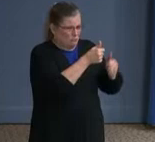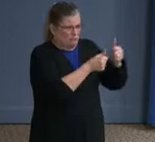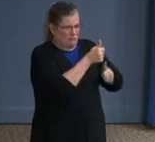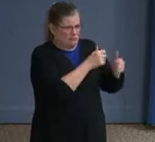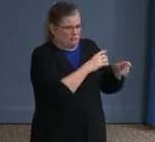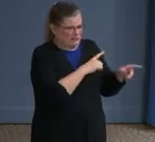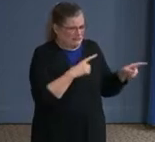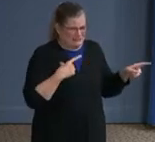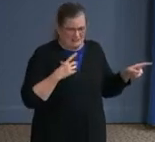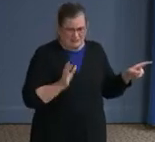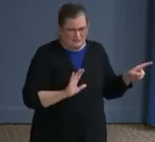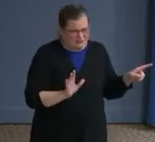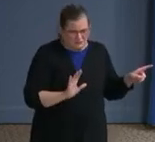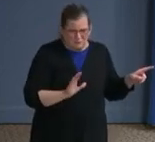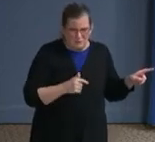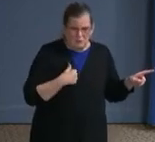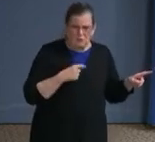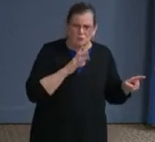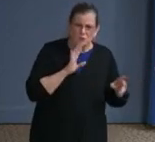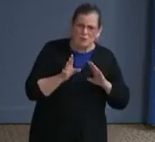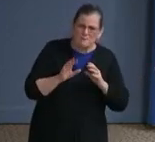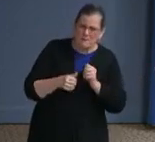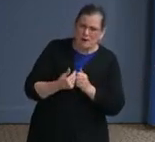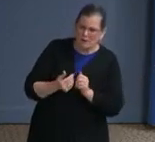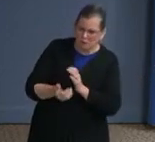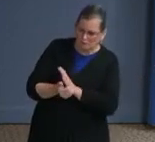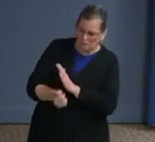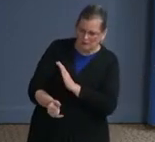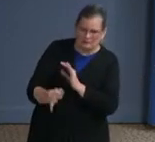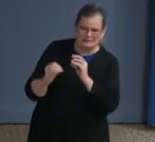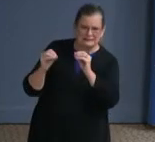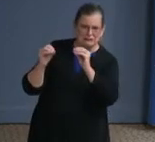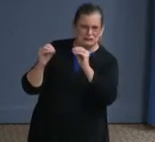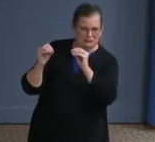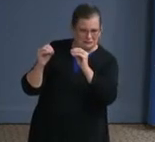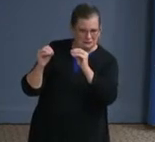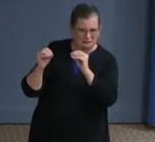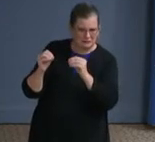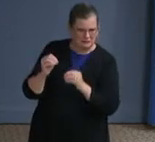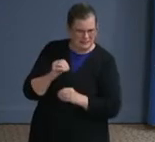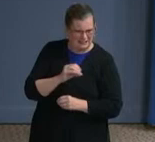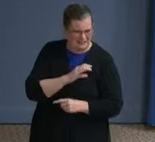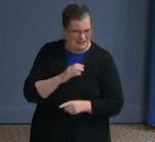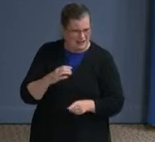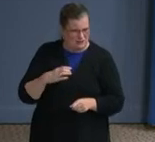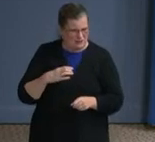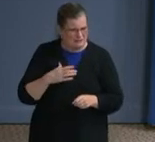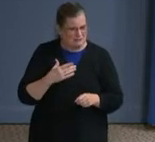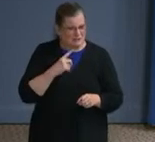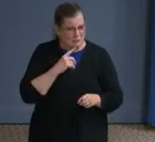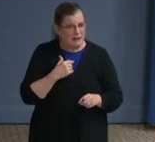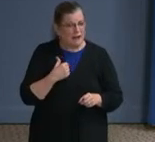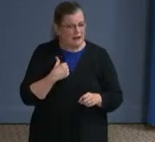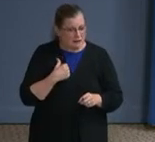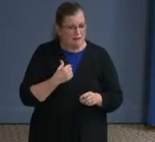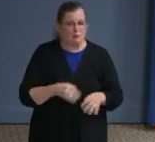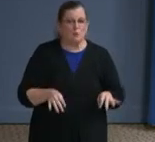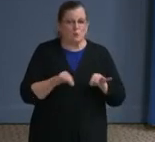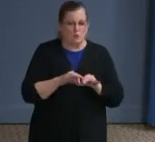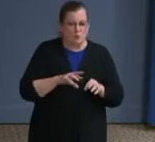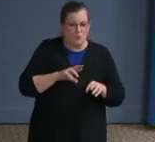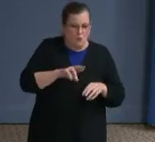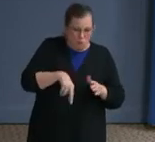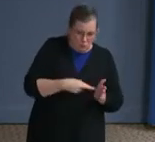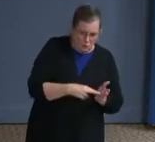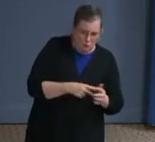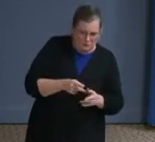And so where the council has an important role is in oversight. That's not legislating. Now, I know that there's some who